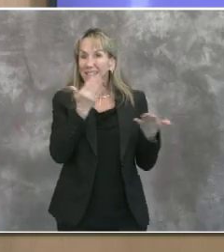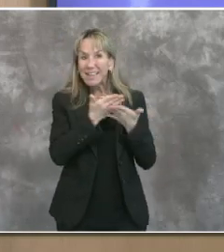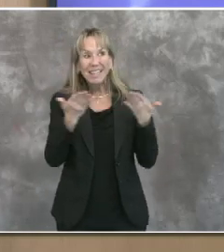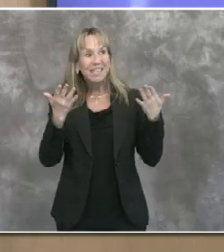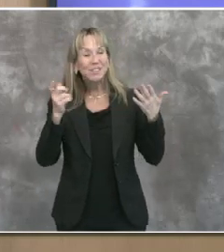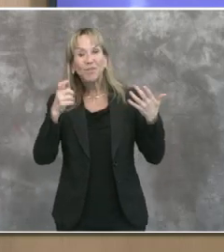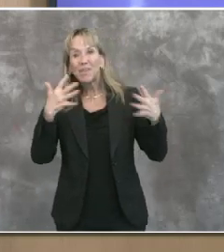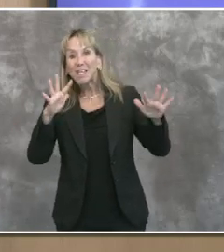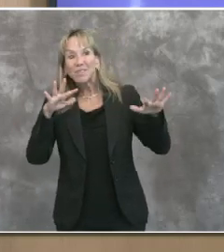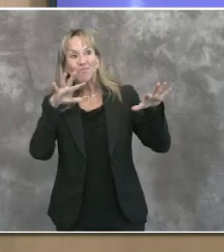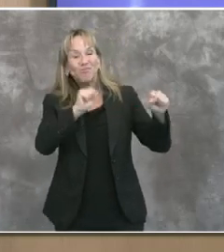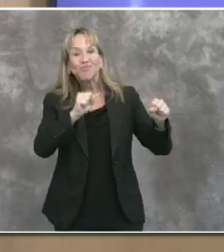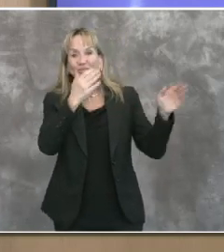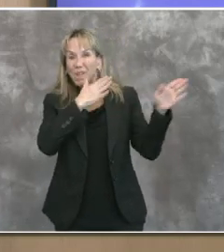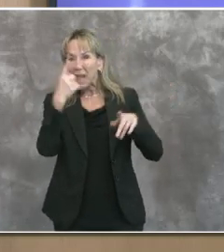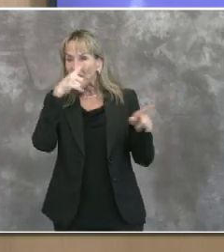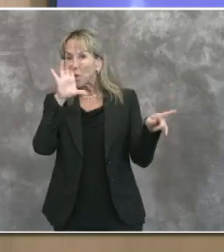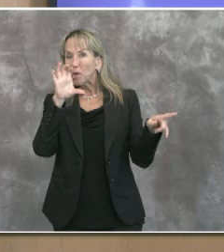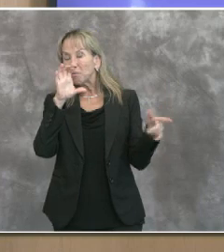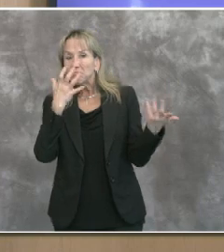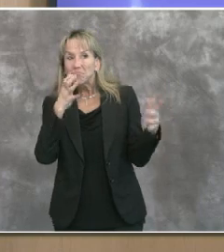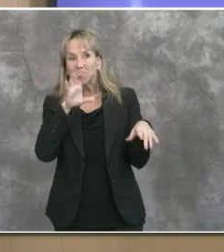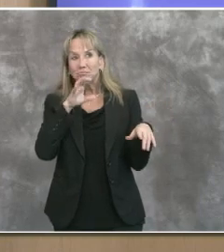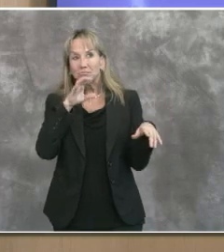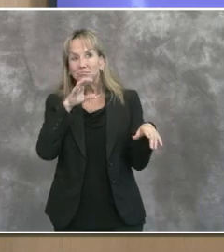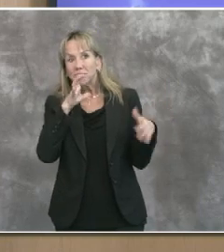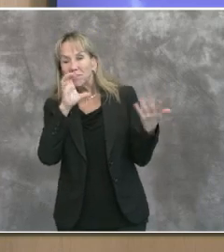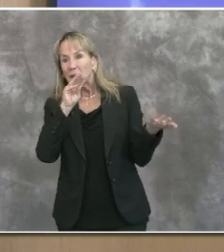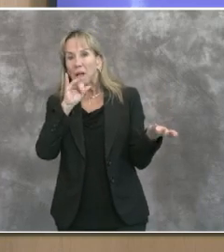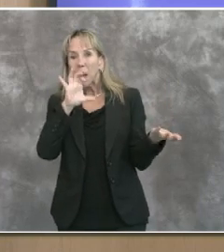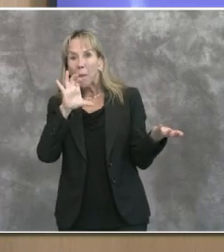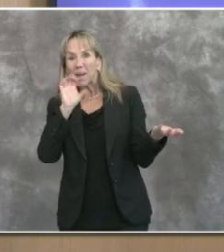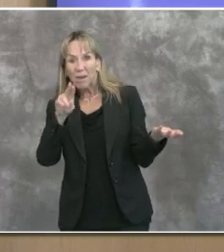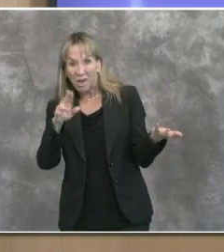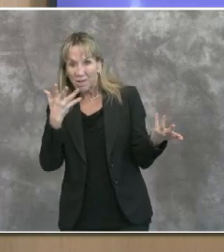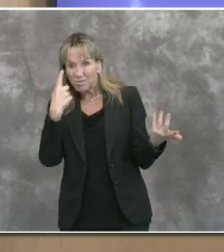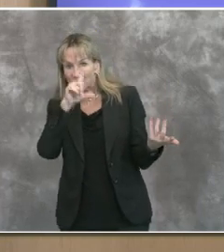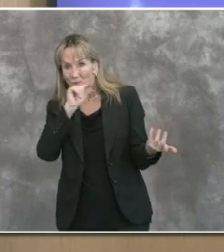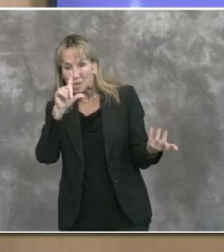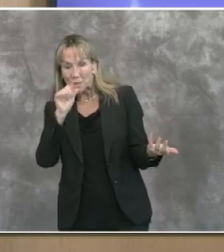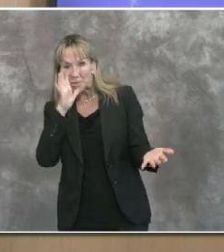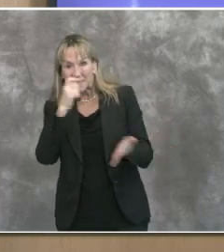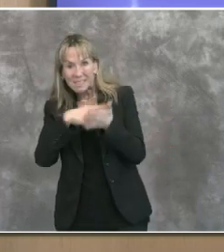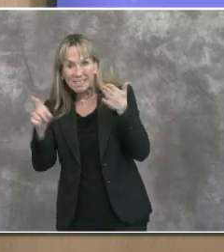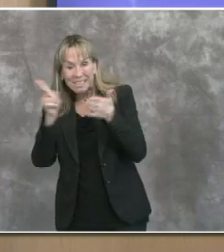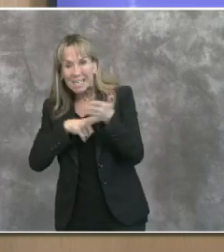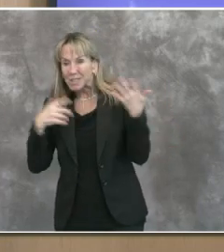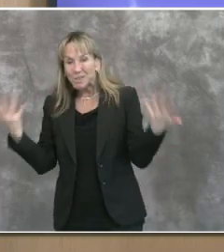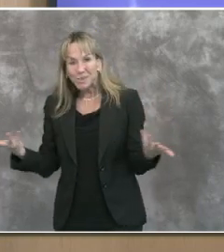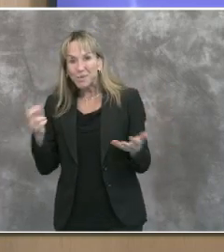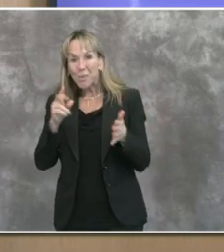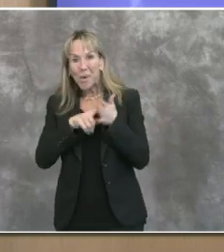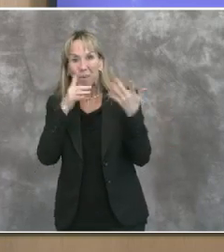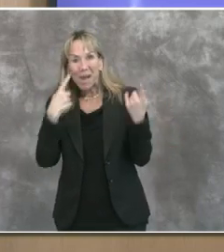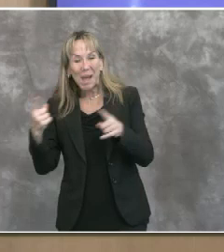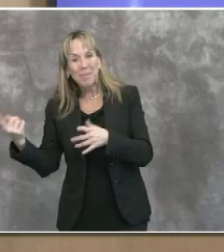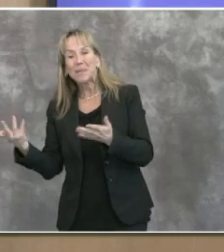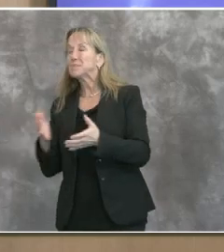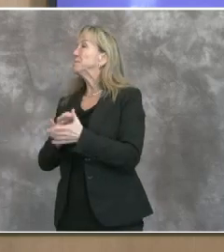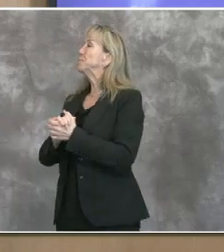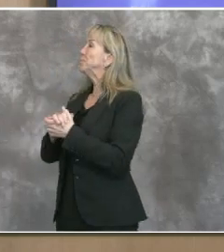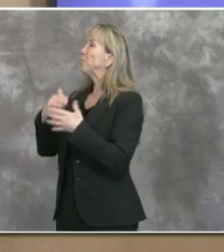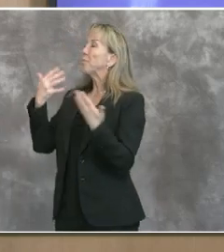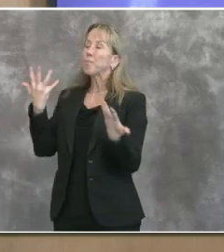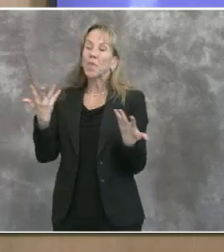2020? Well, we don't have a date estimation. It is really determined on the progress we make, both in terms of